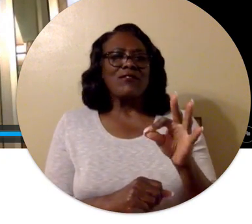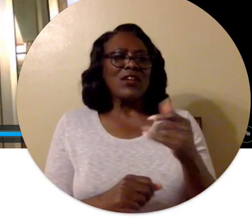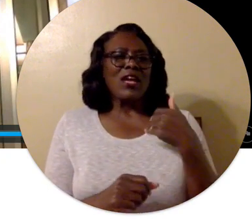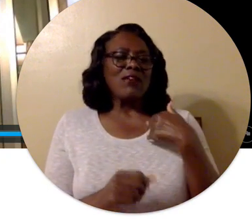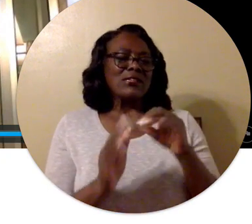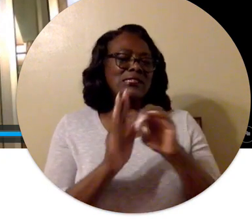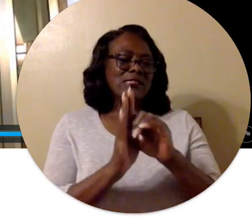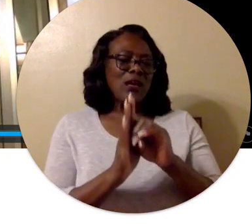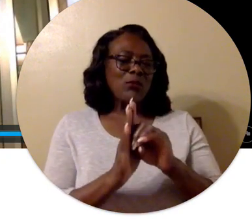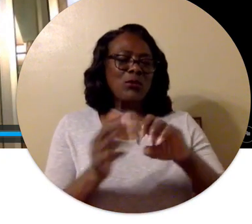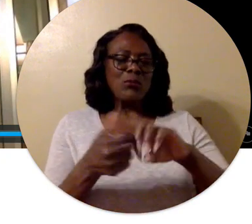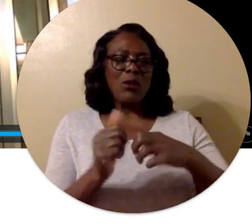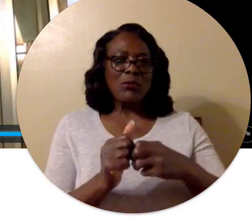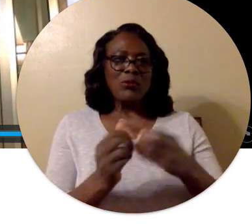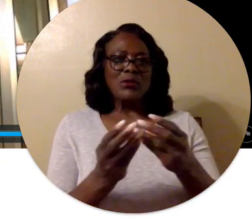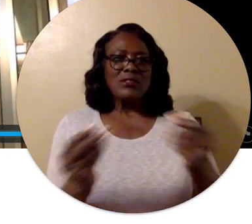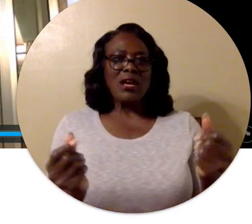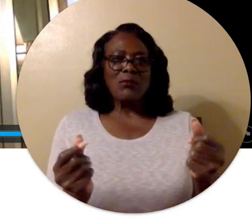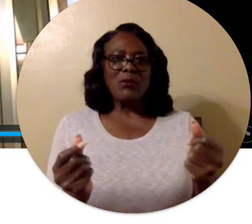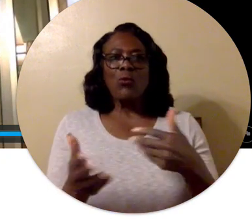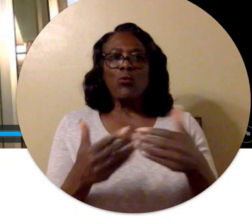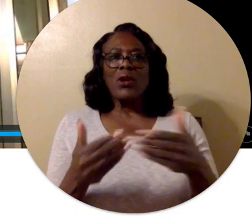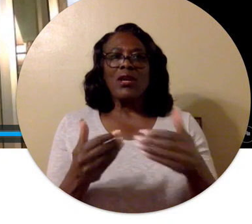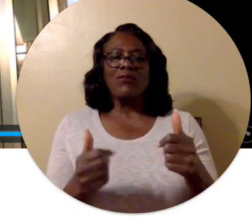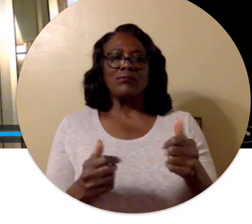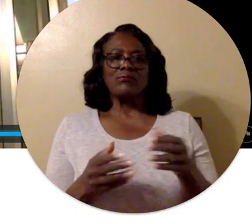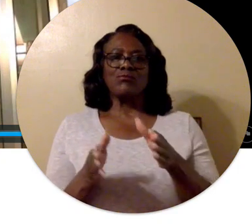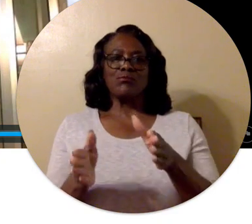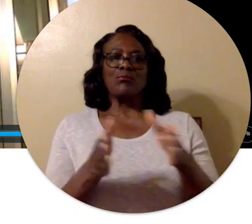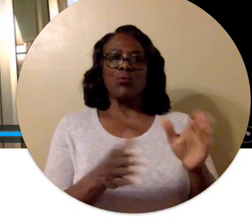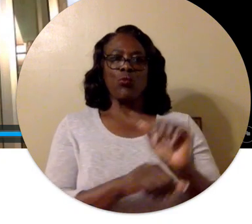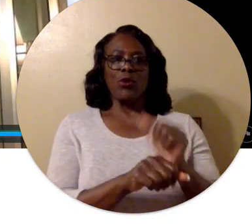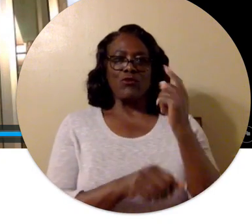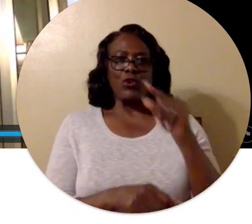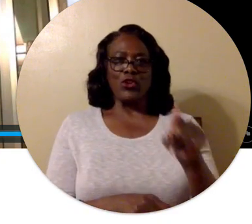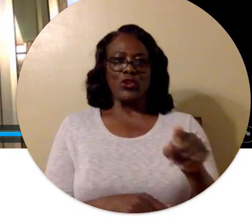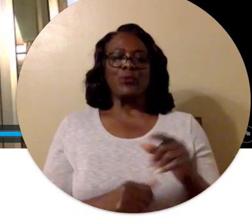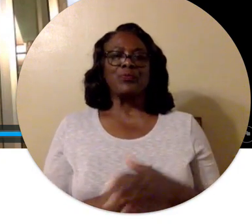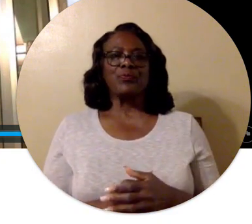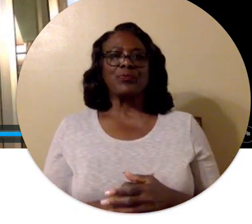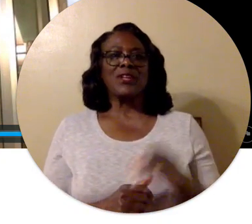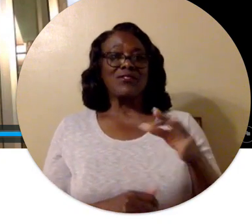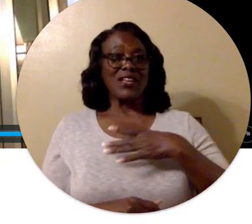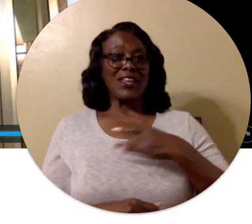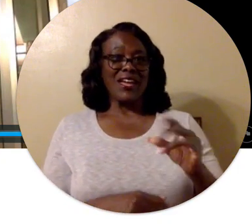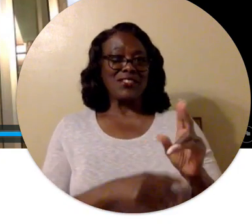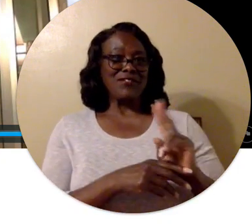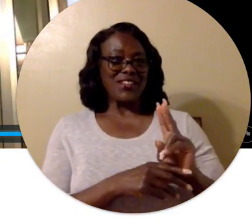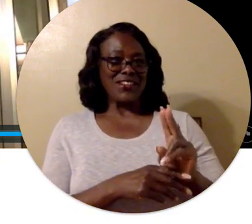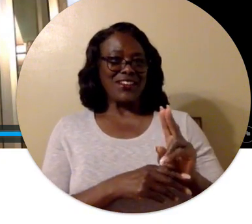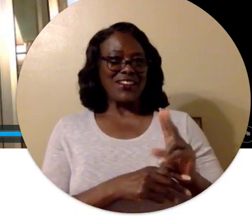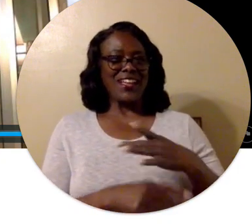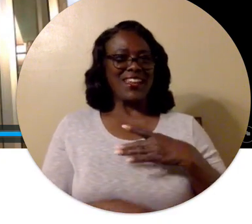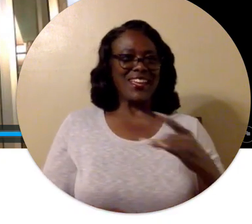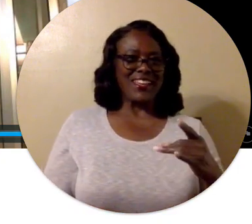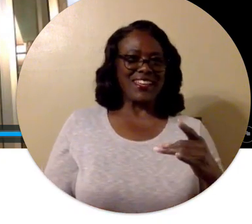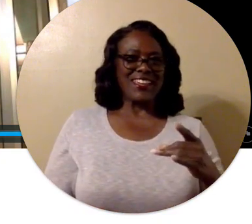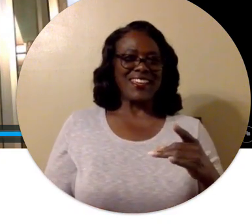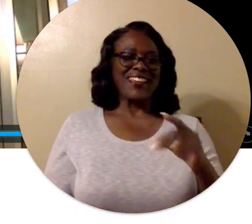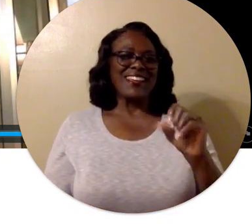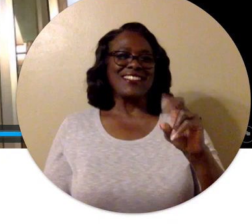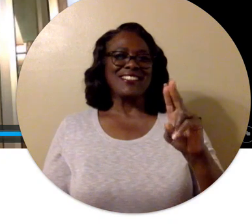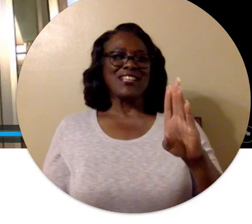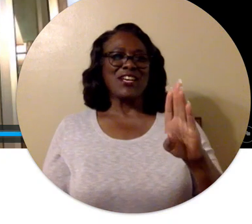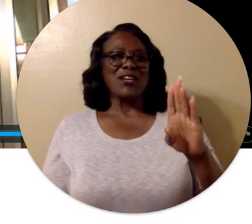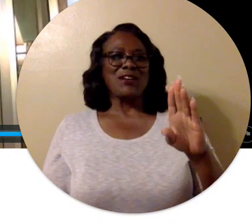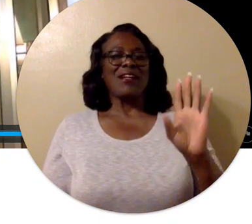solve however you like, whatever method works for you. So if you like this video, you can like it, hit subscribe.